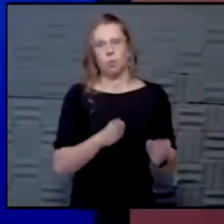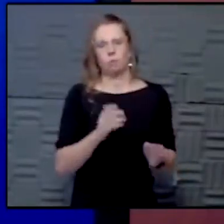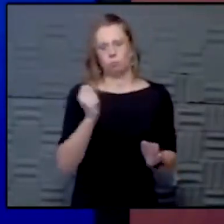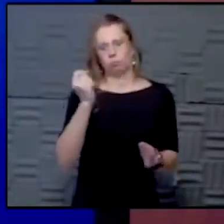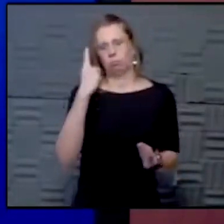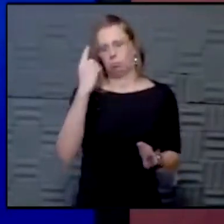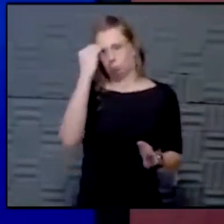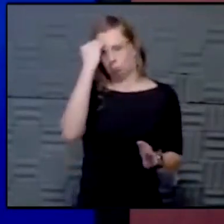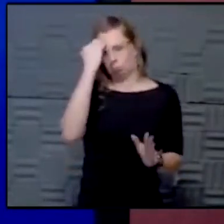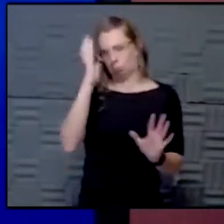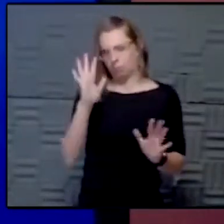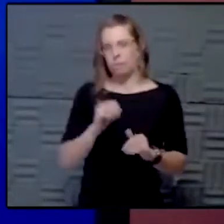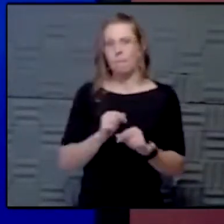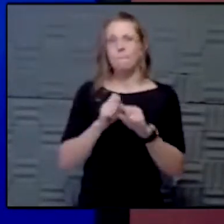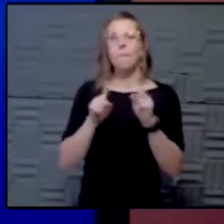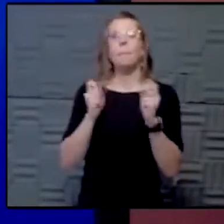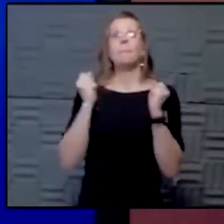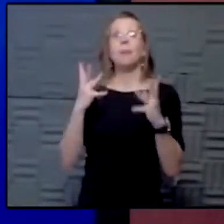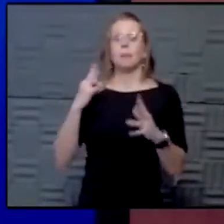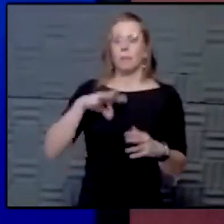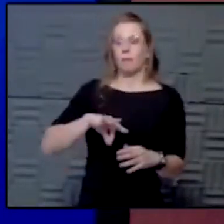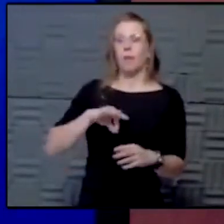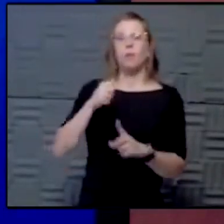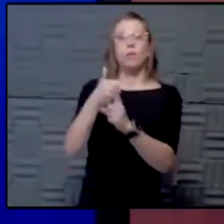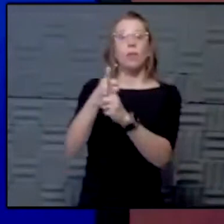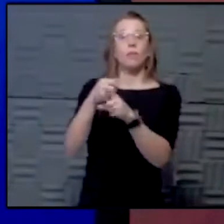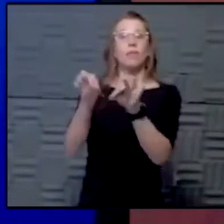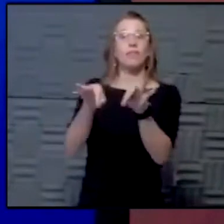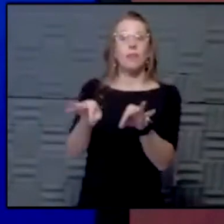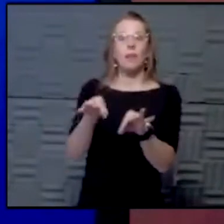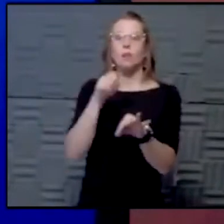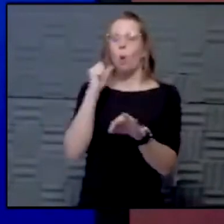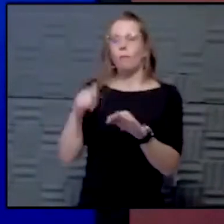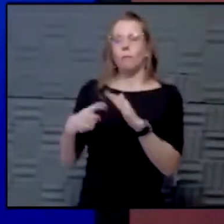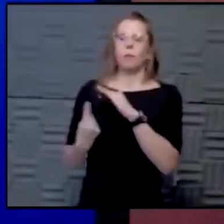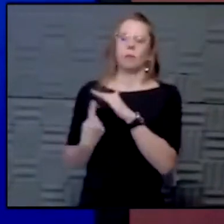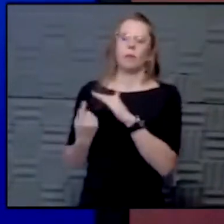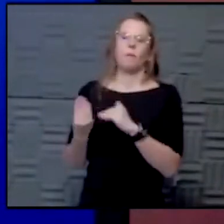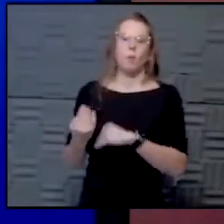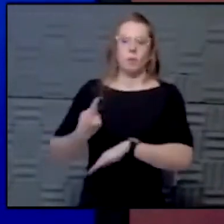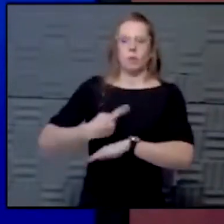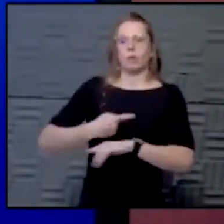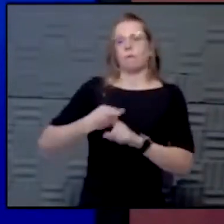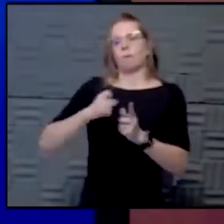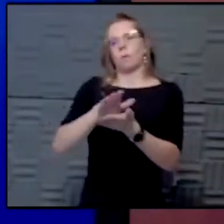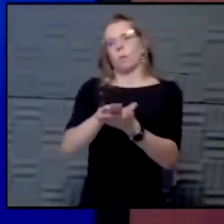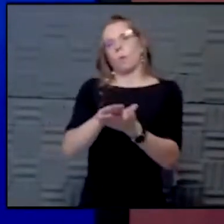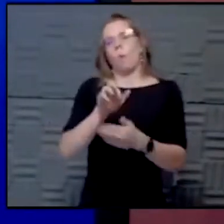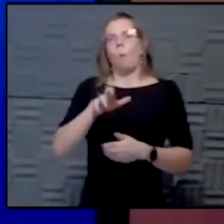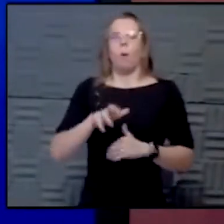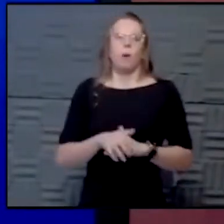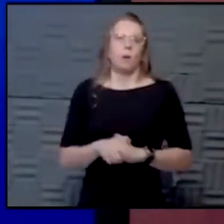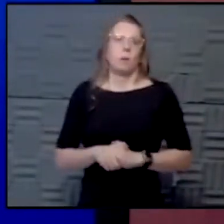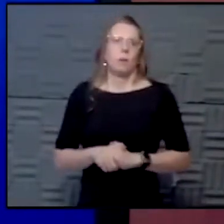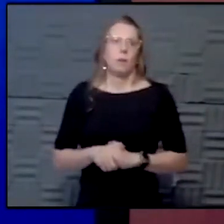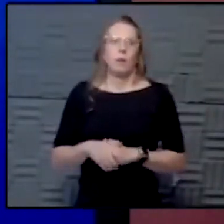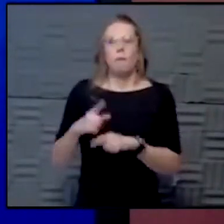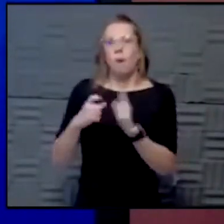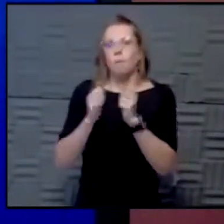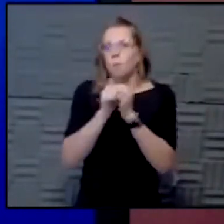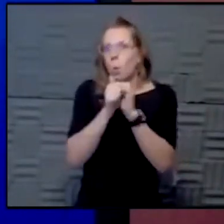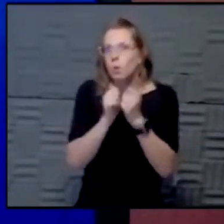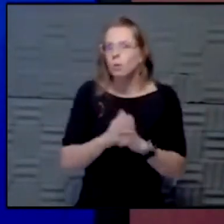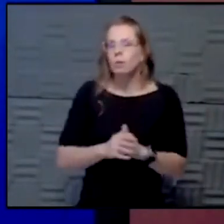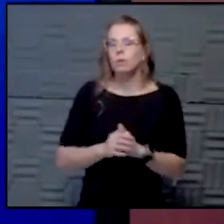But there are many benefits. Yeah. One you just described, right? Not needing to be quarantined from school or from